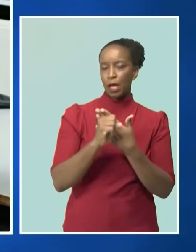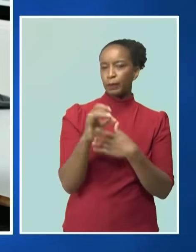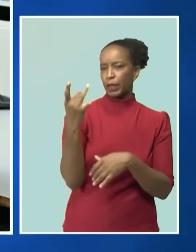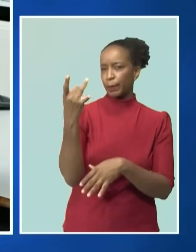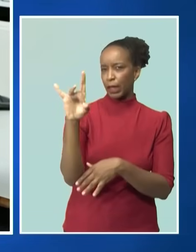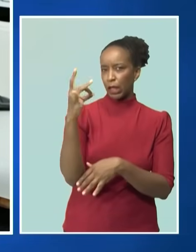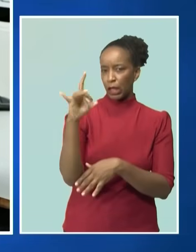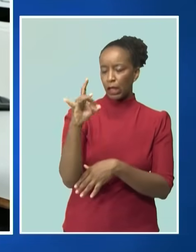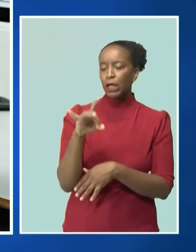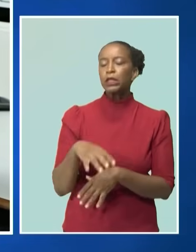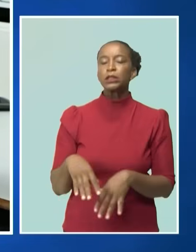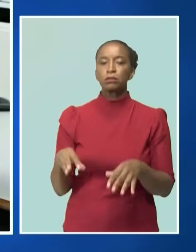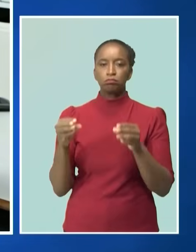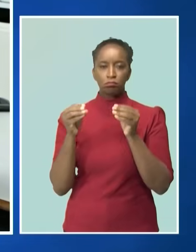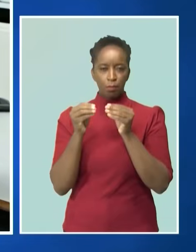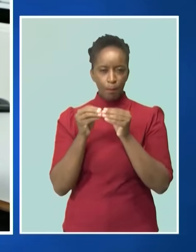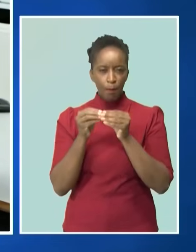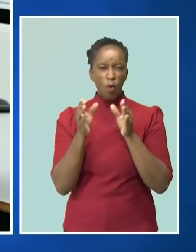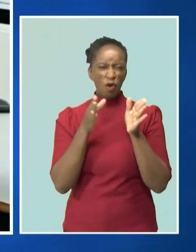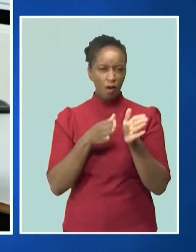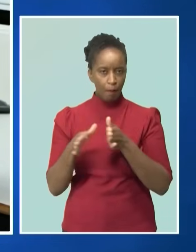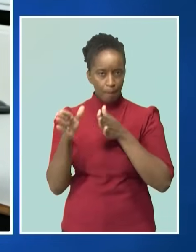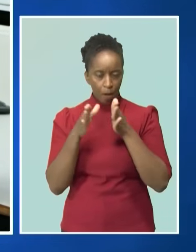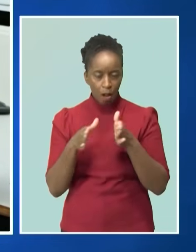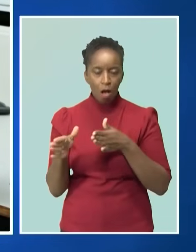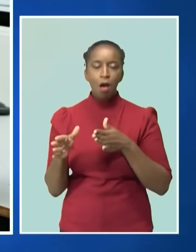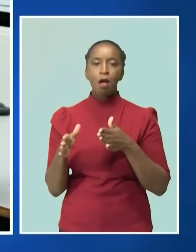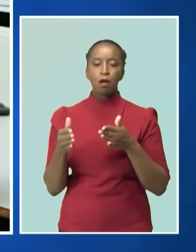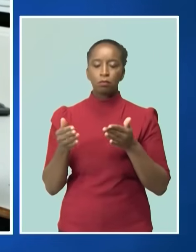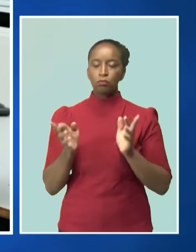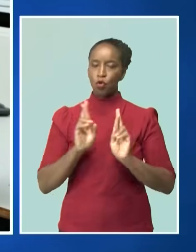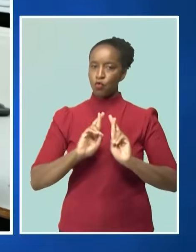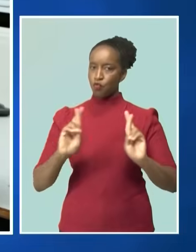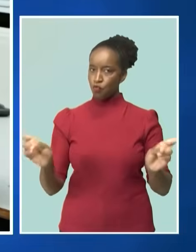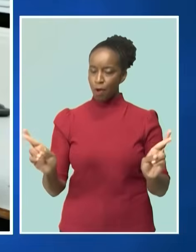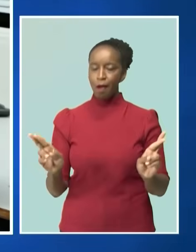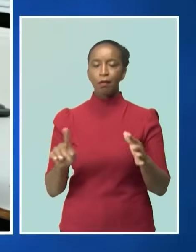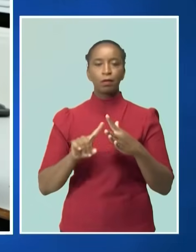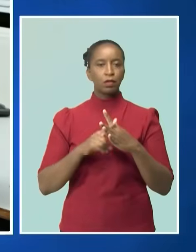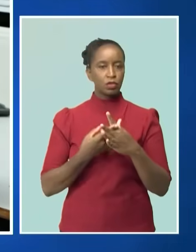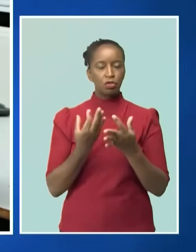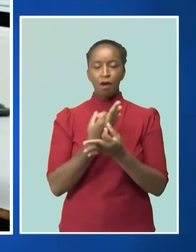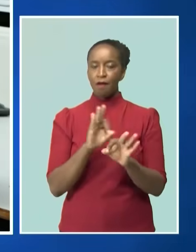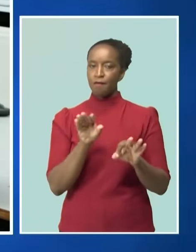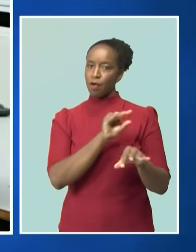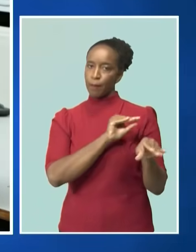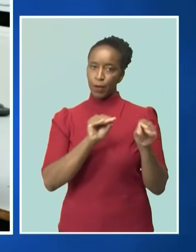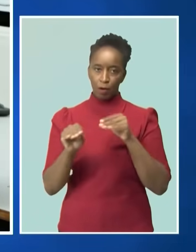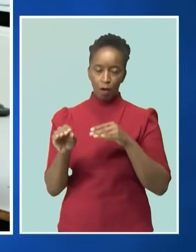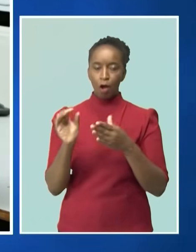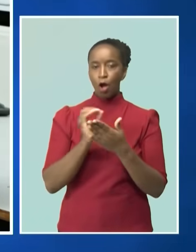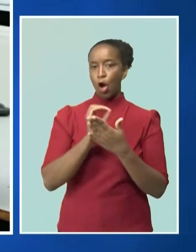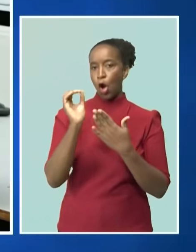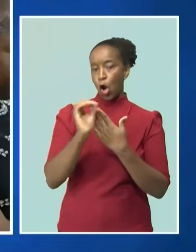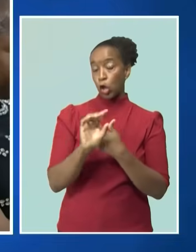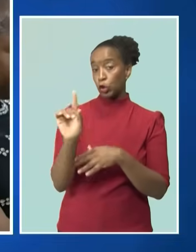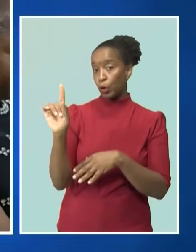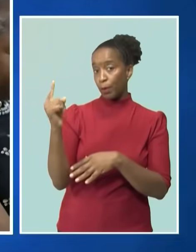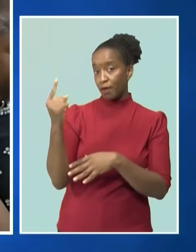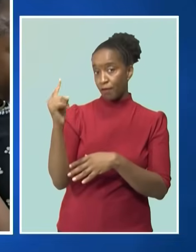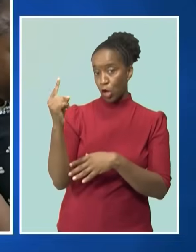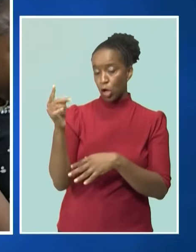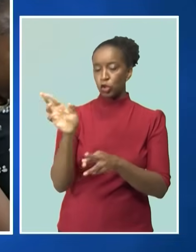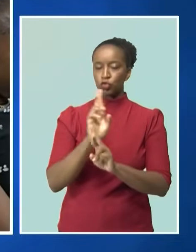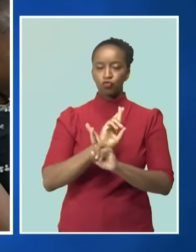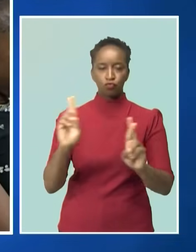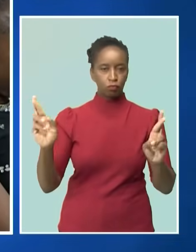further coordinate, update, and discuss steps towards full free movement come October 1st, 2025.